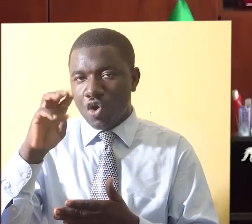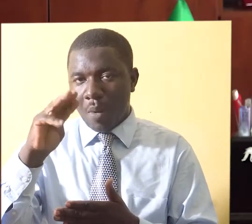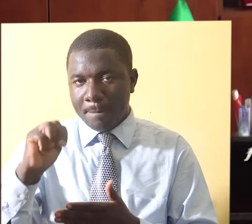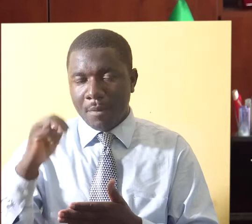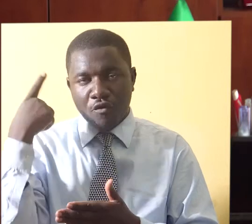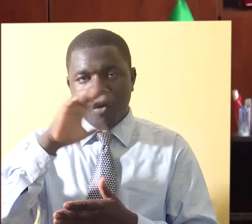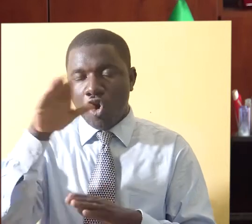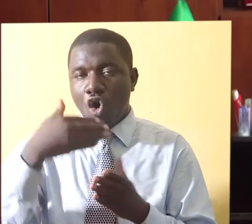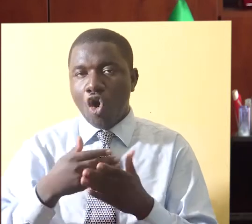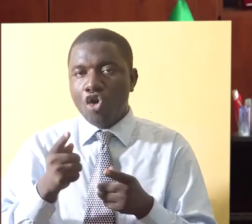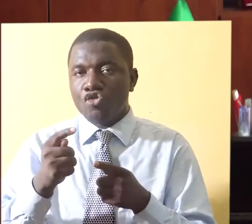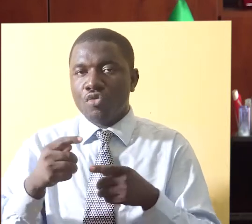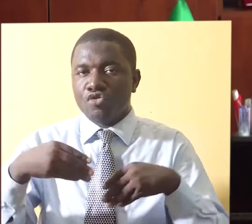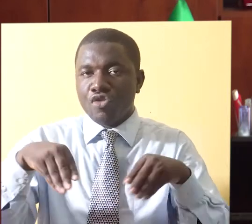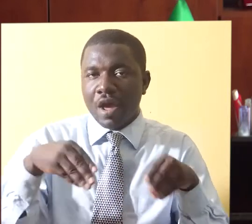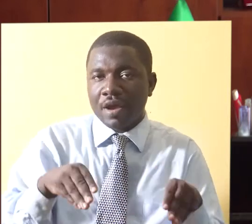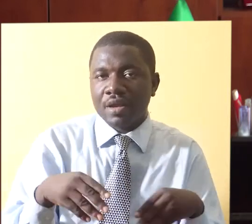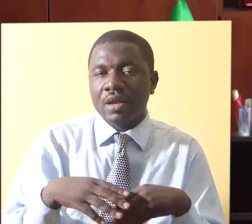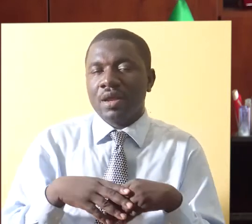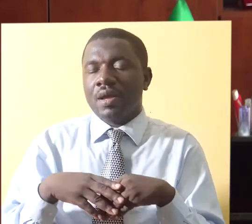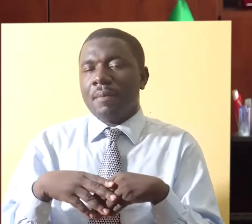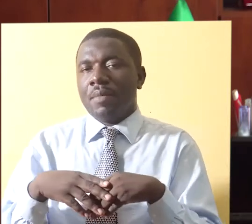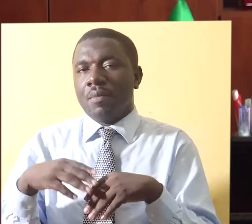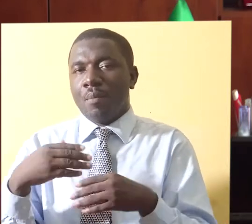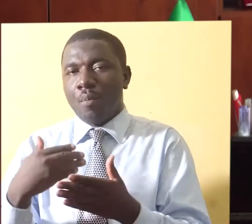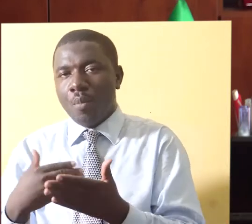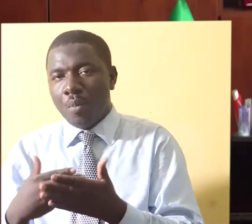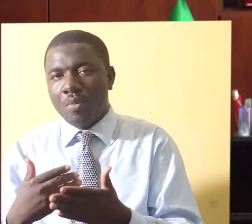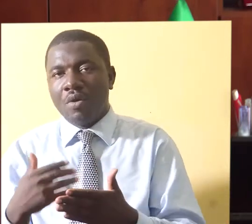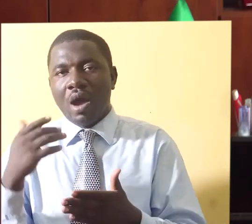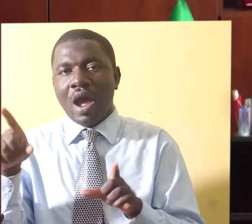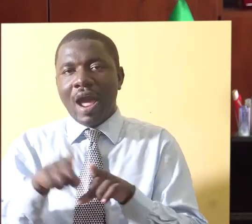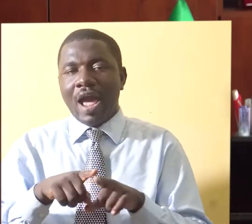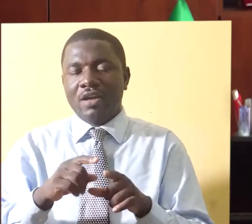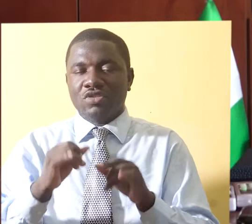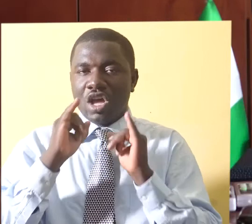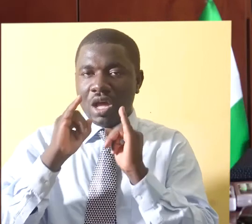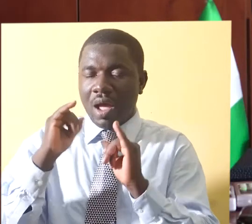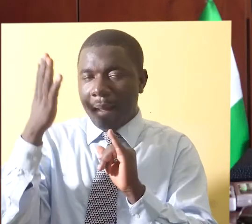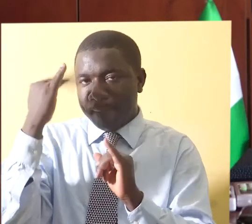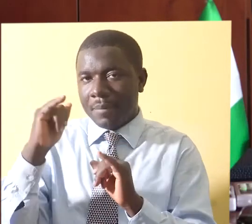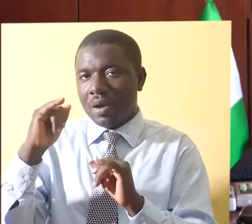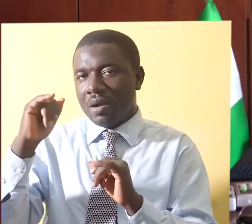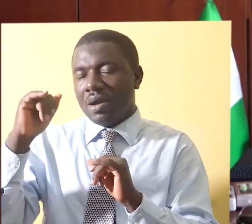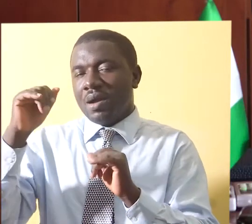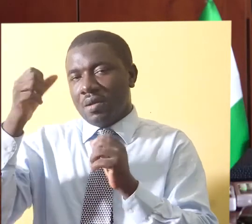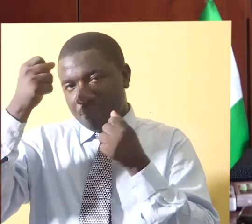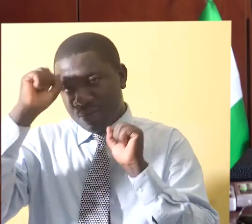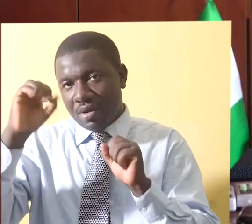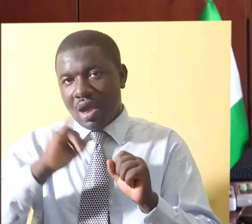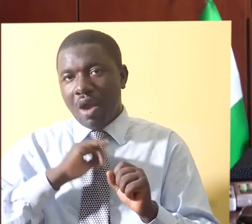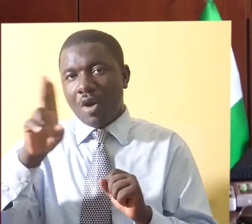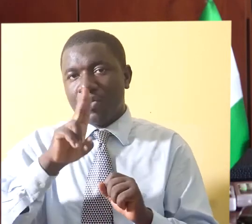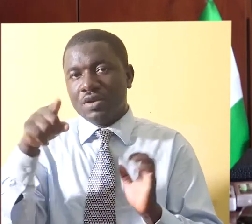and farmer money loans as directed by Mr. President. I would like to use this